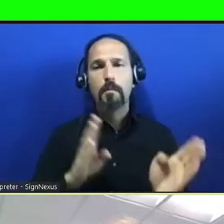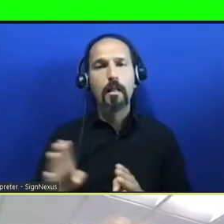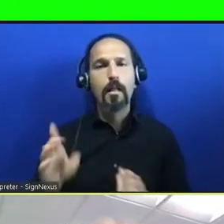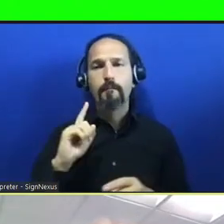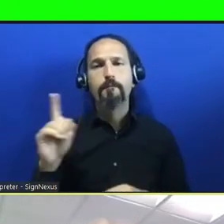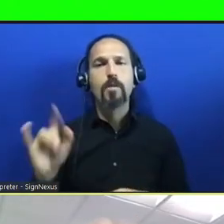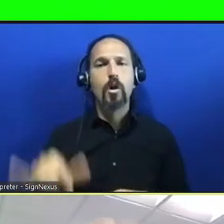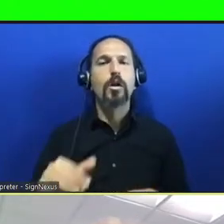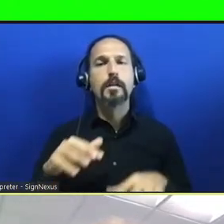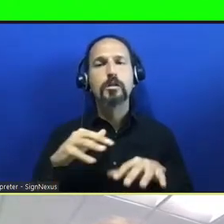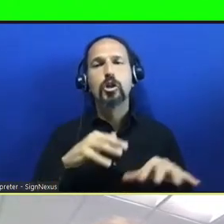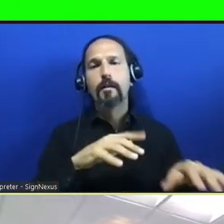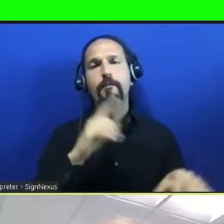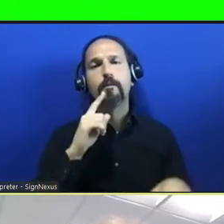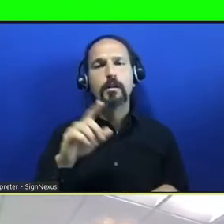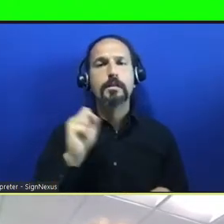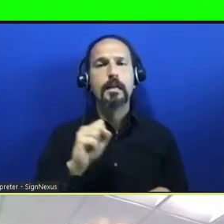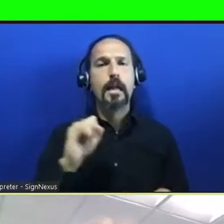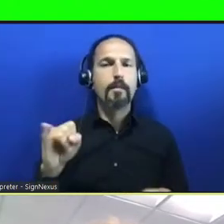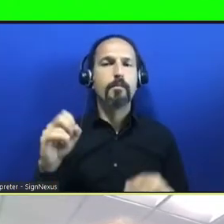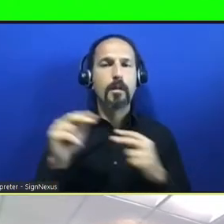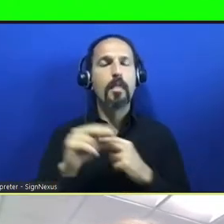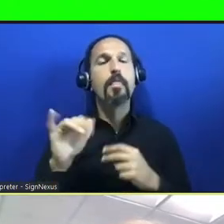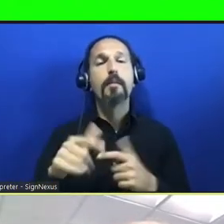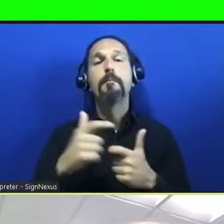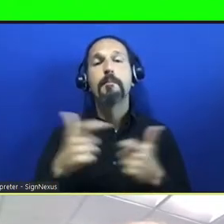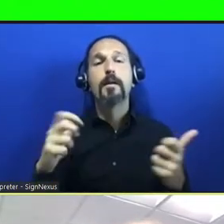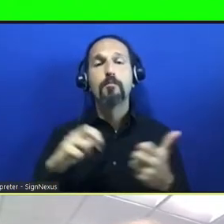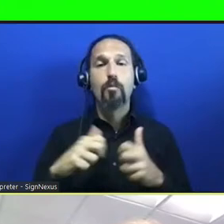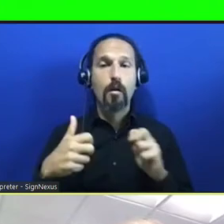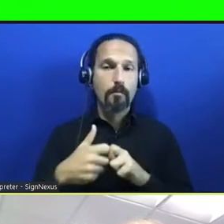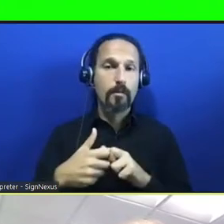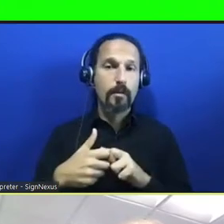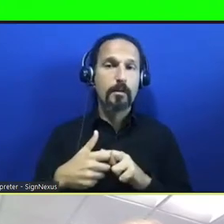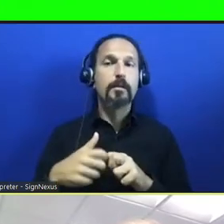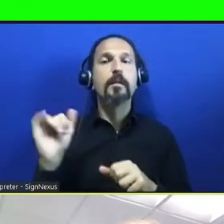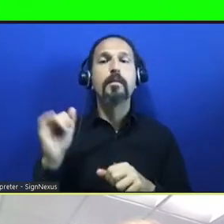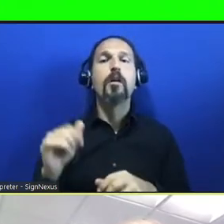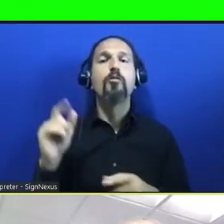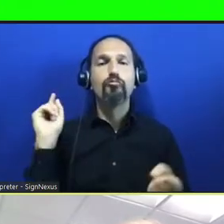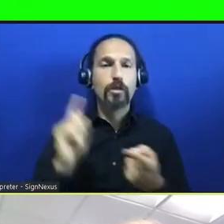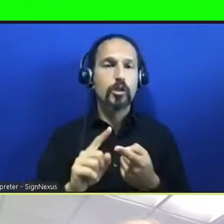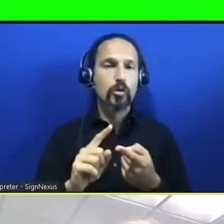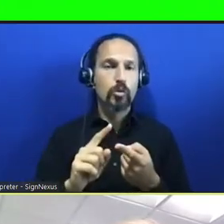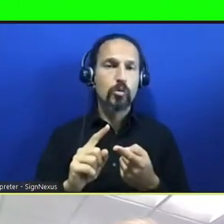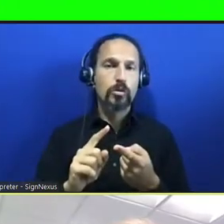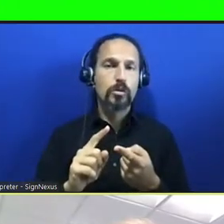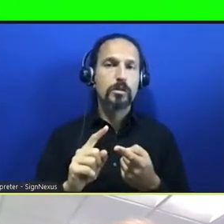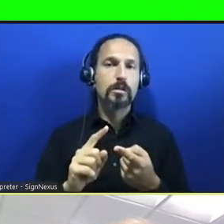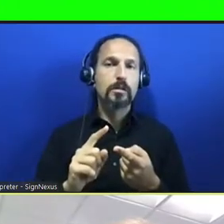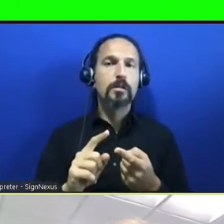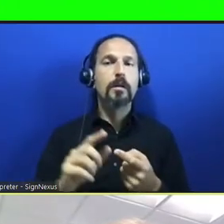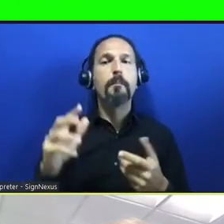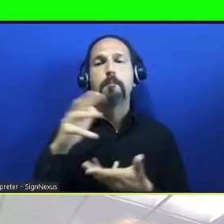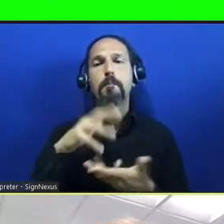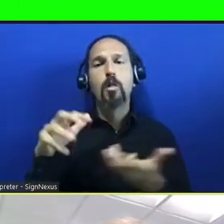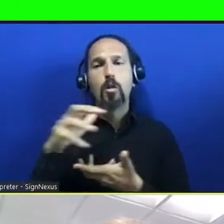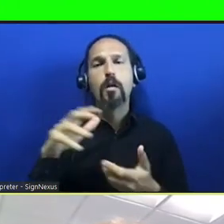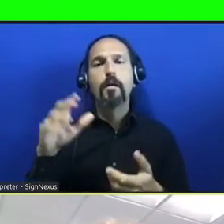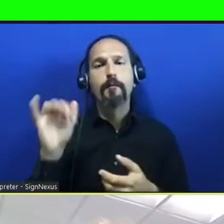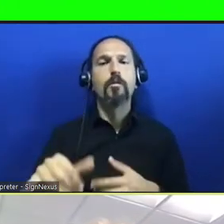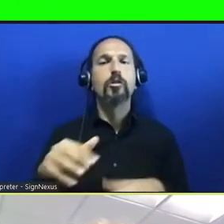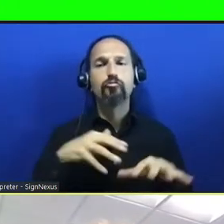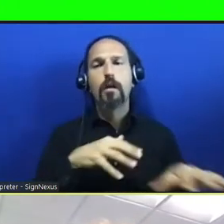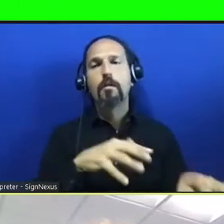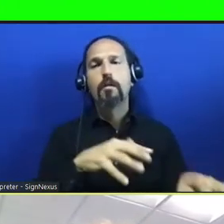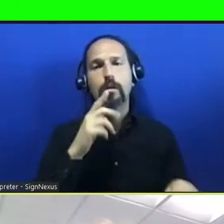congestion on the Staten Island Expressway remains a chronic problem uh Inc reducing regarding reducing pollution increased truck traffic